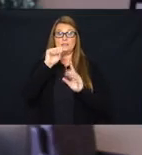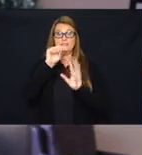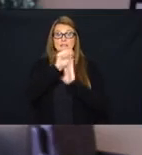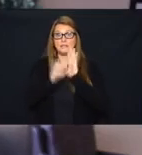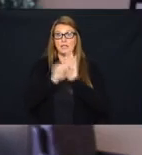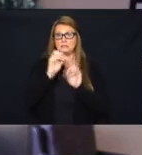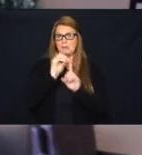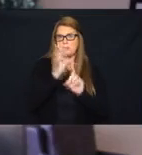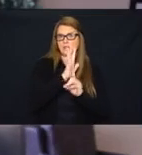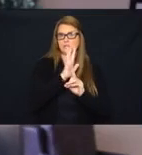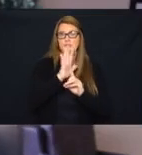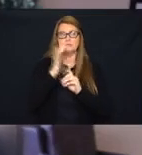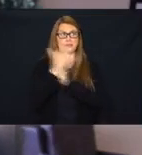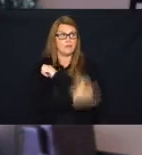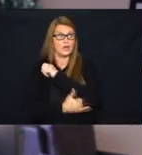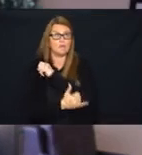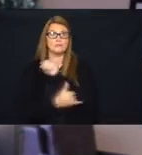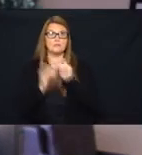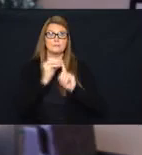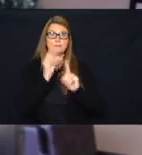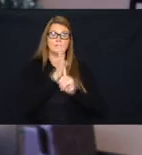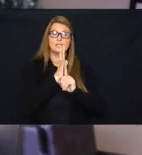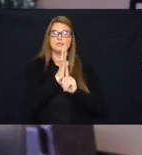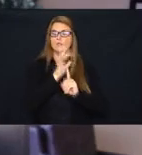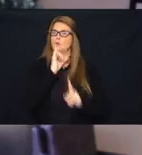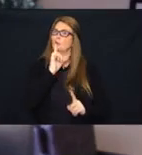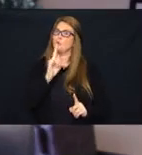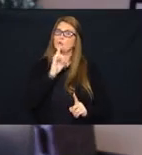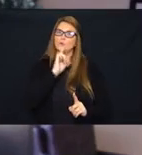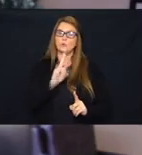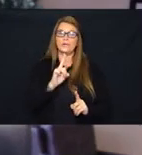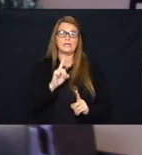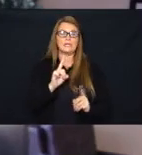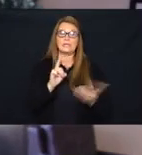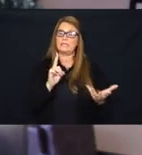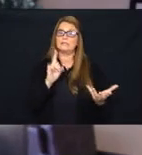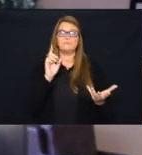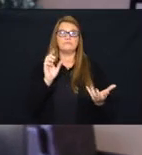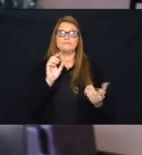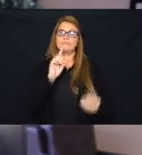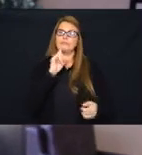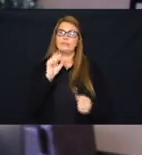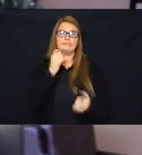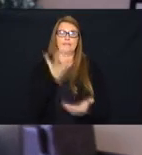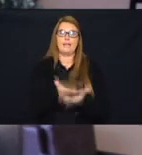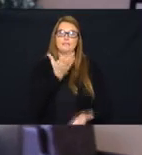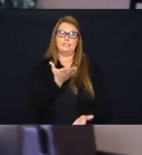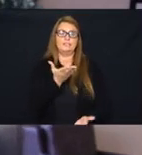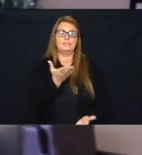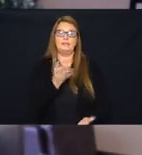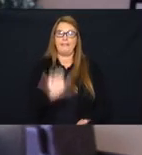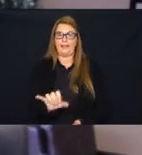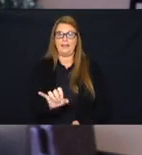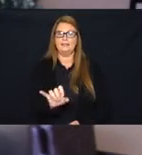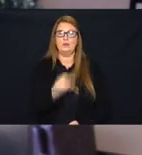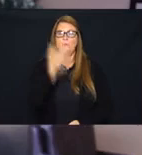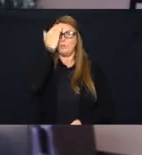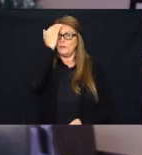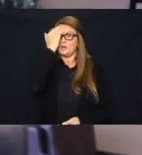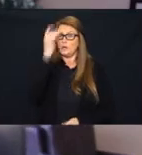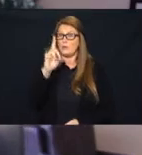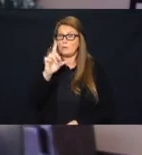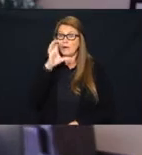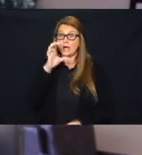country's population, is really incontrovertible at this point. We know that there is 100